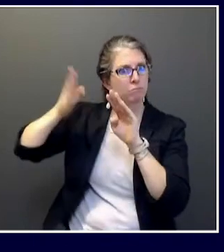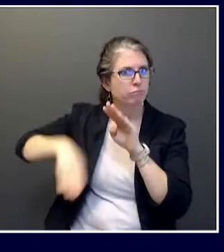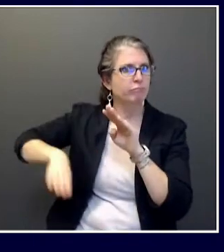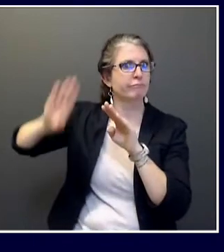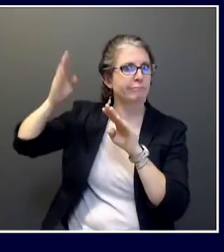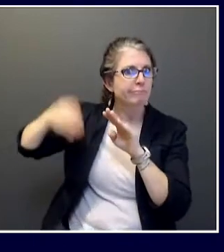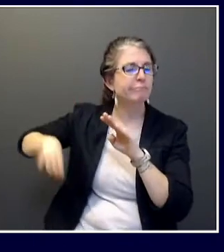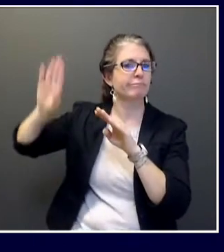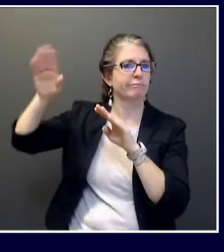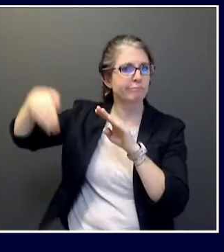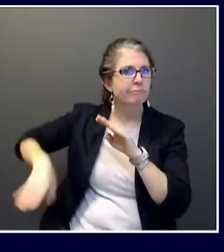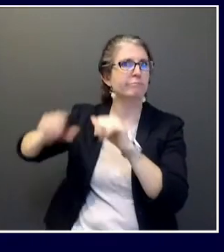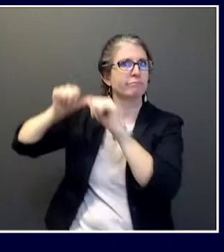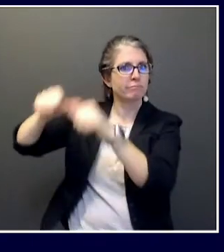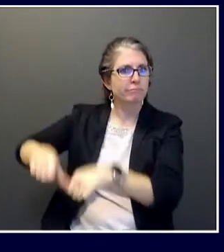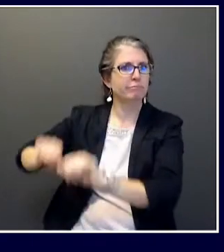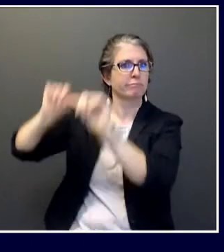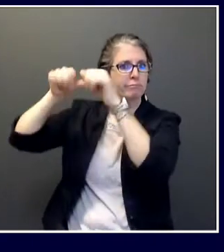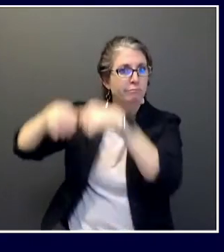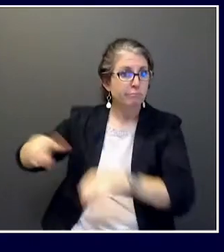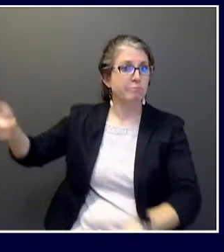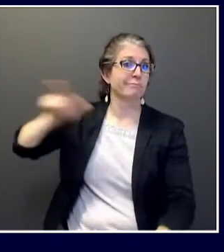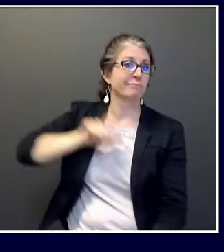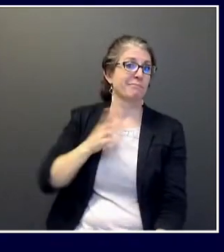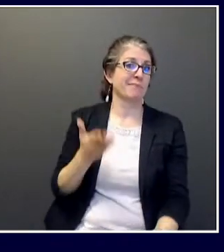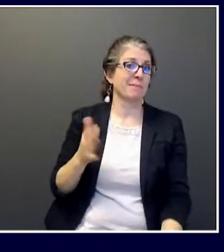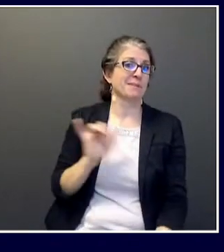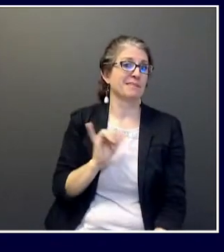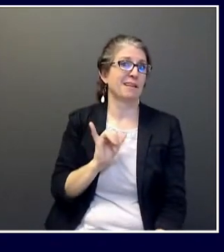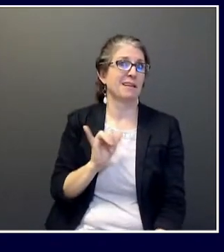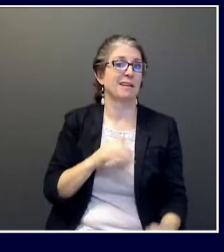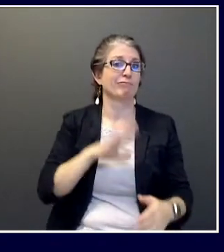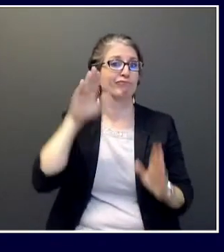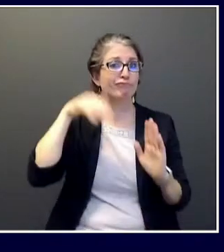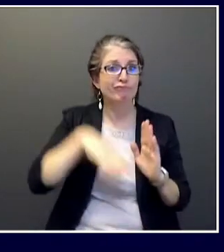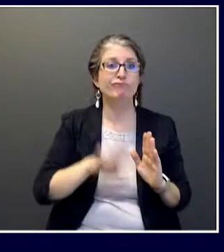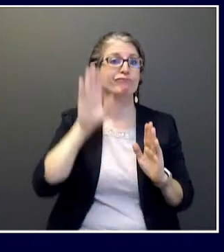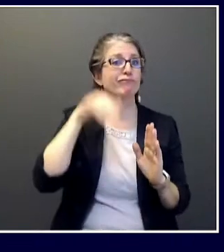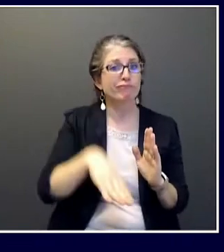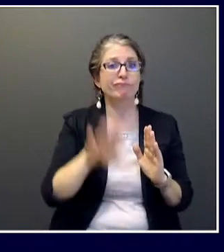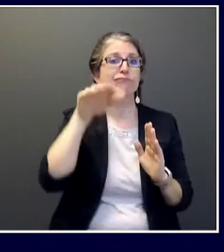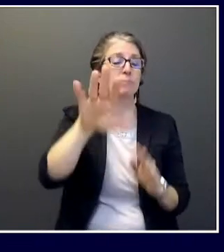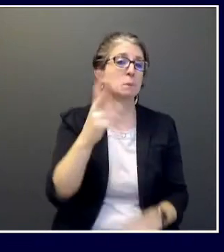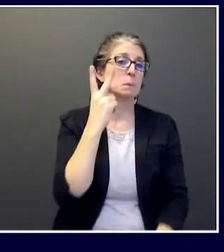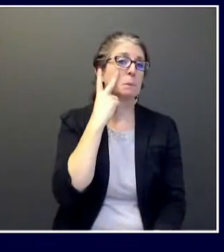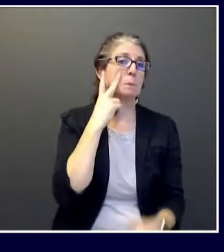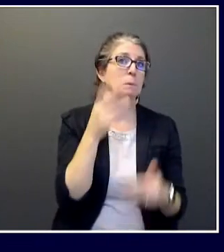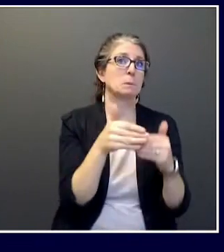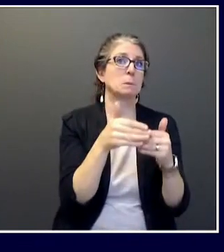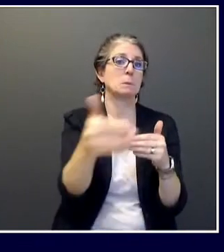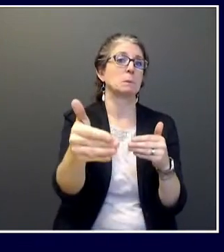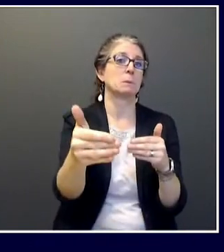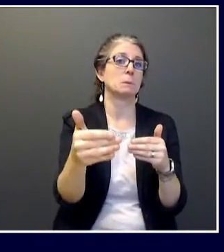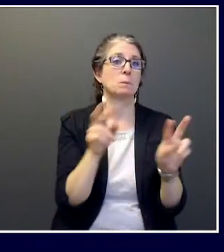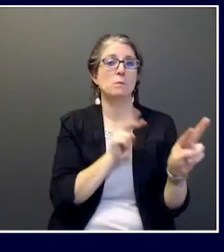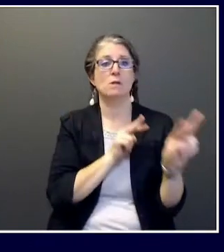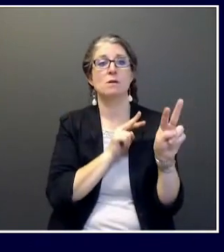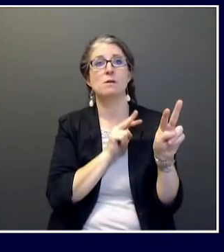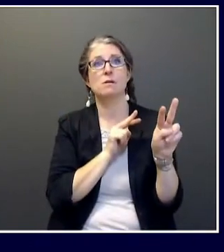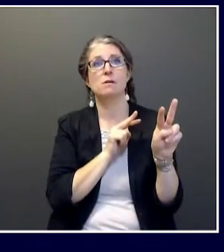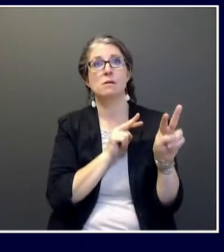yet seen it with hospitalizations. Bottom line there, Patty, it's something that we're looking at. There doesn't seem to be a single explanation,